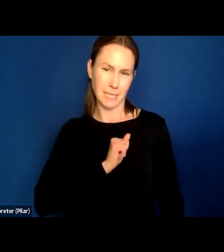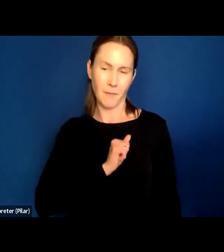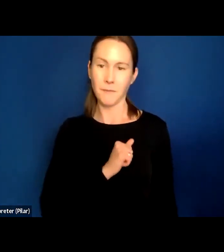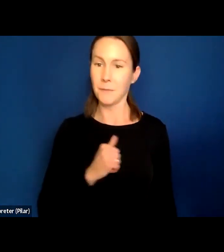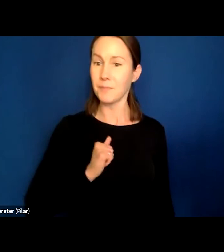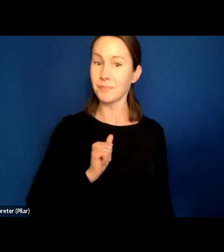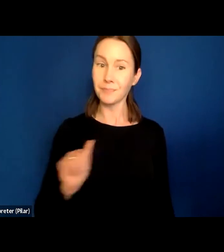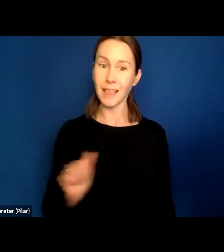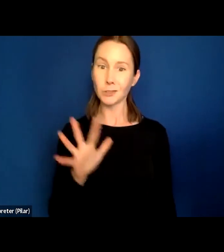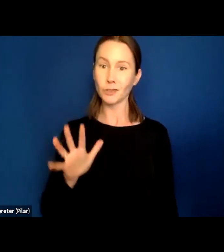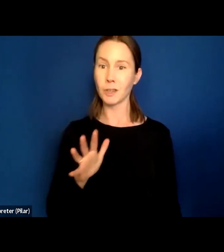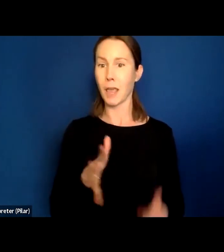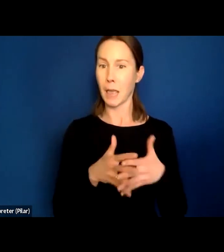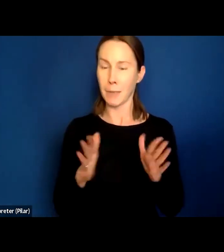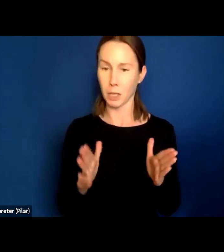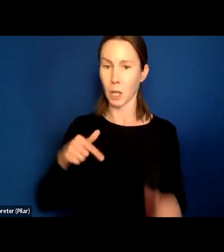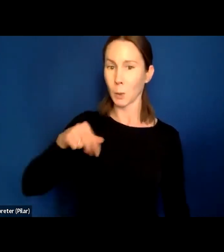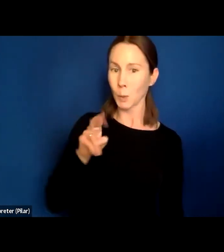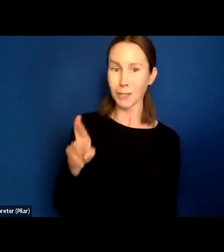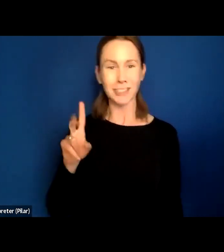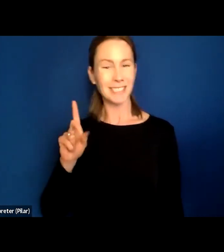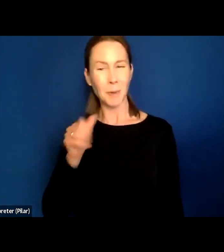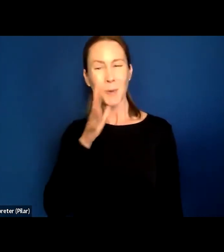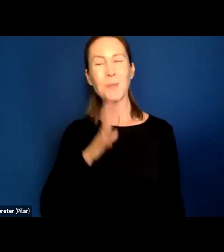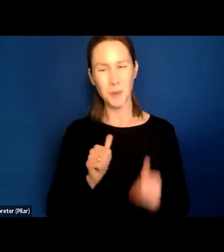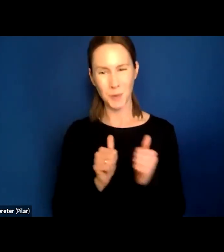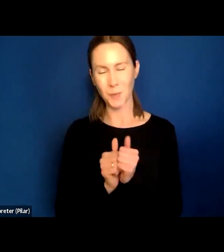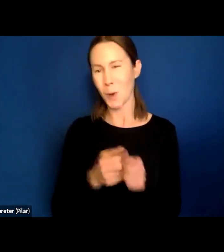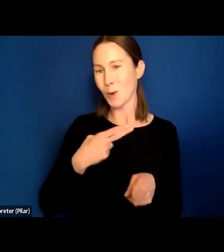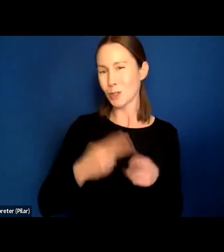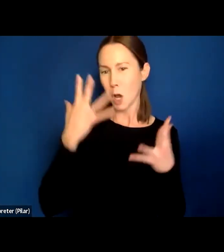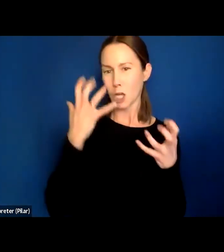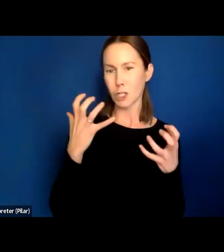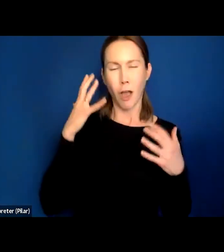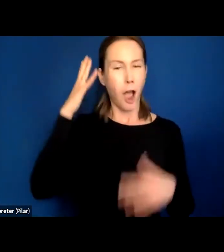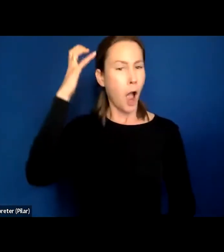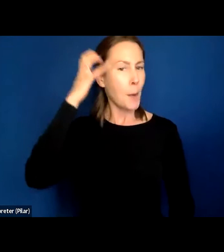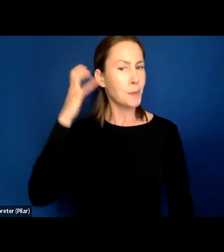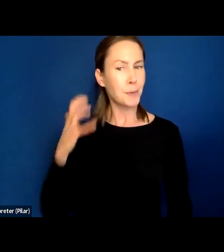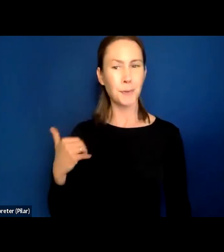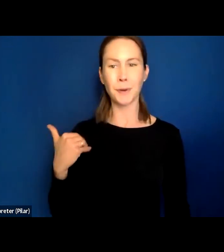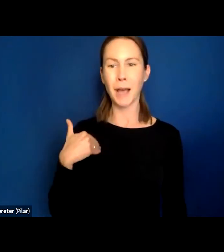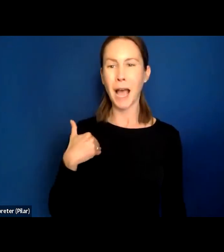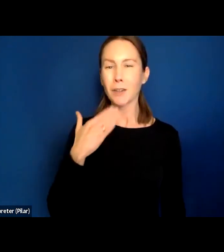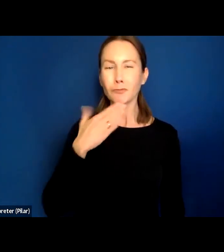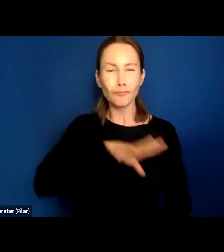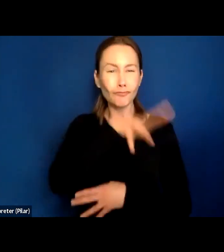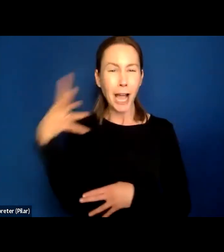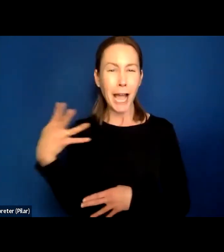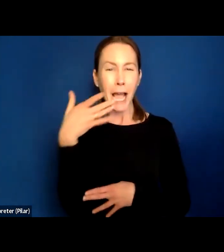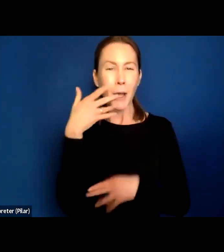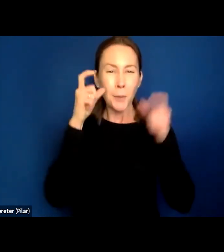Asian American queer disabled woman with short, dark, wavy hair. I'm wearing rainbow frame glasses.